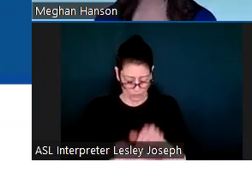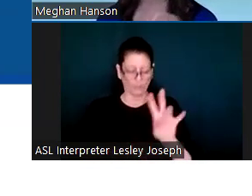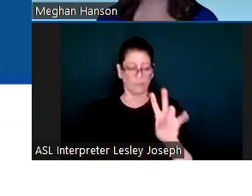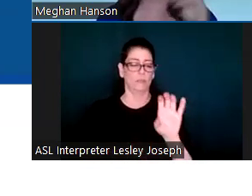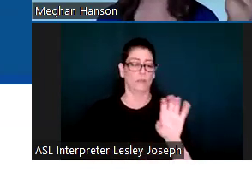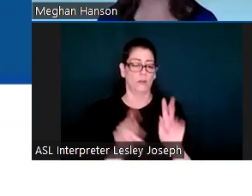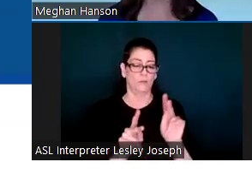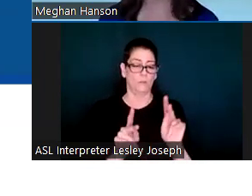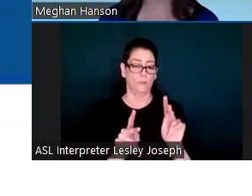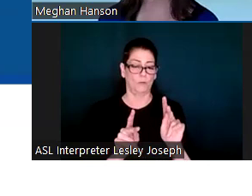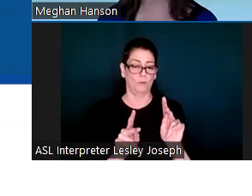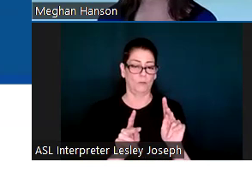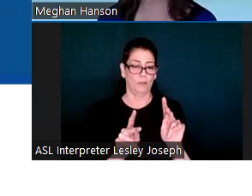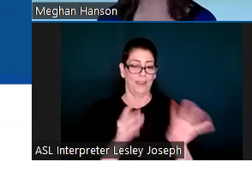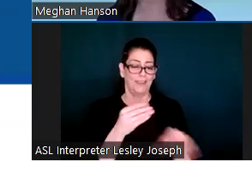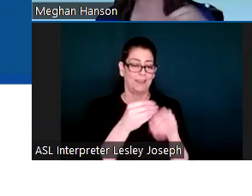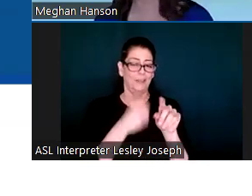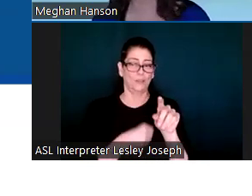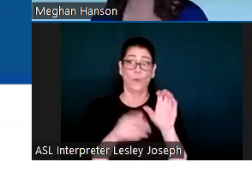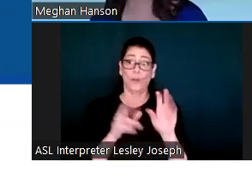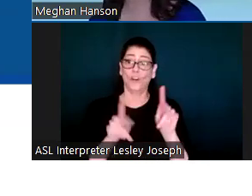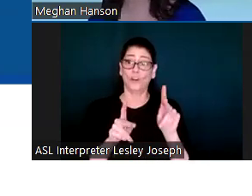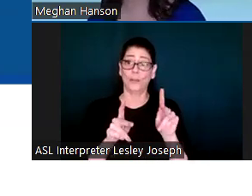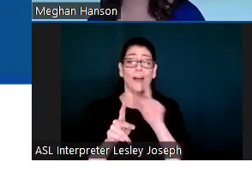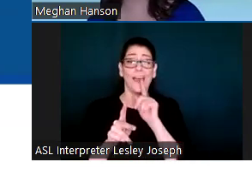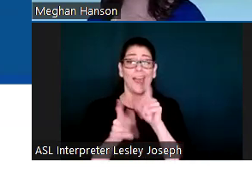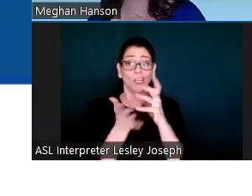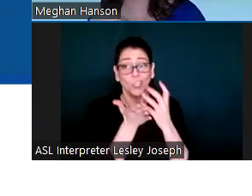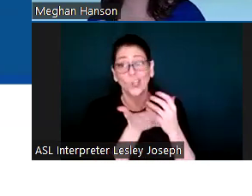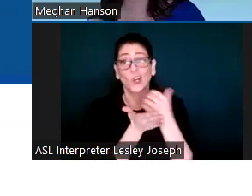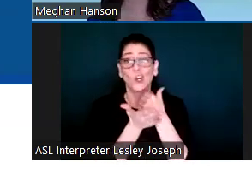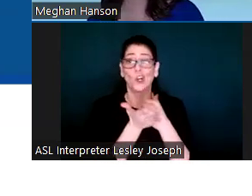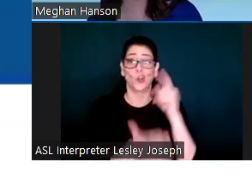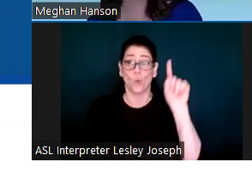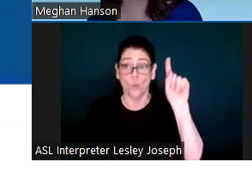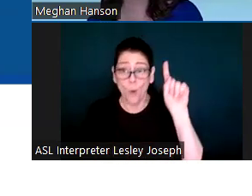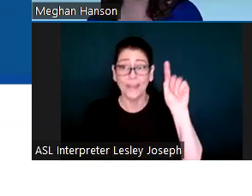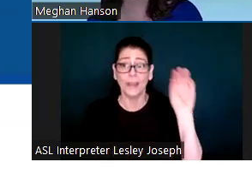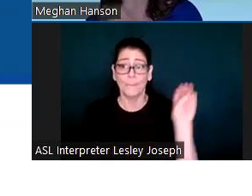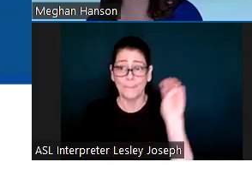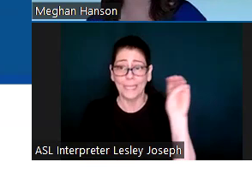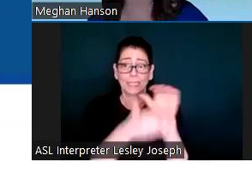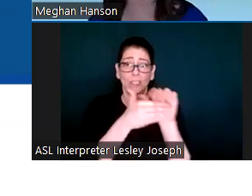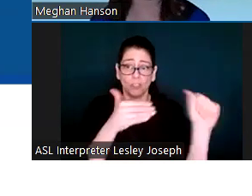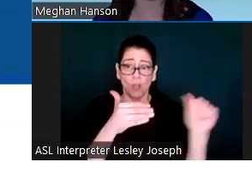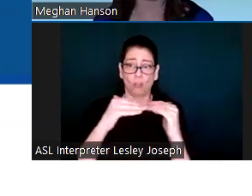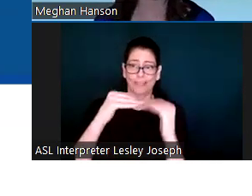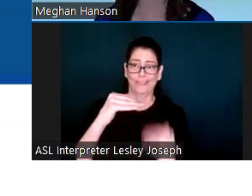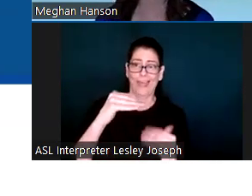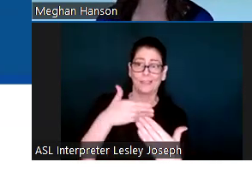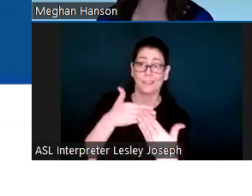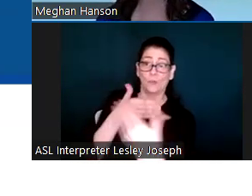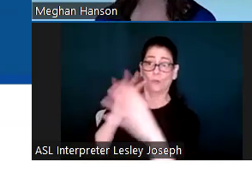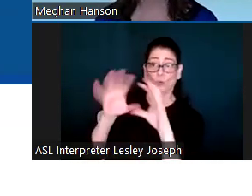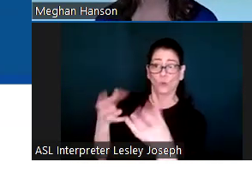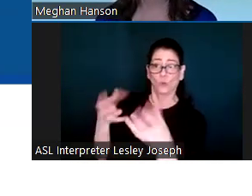those 100 more individuals actually earned $1 million less than the group forward.